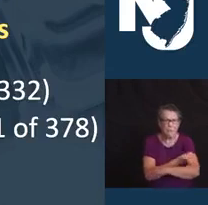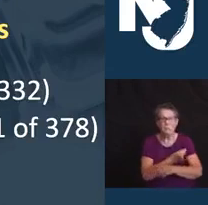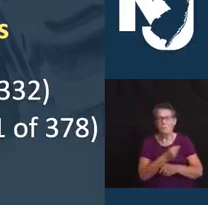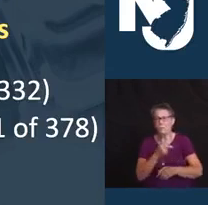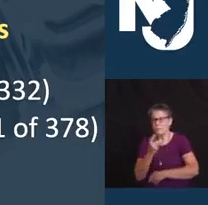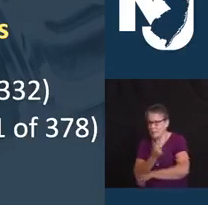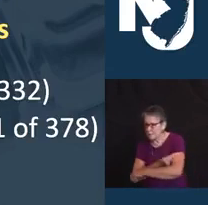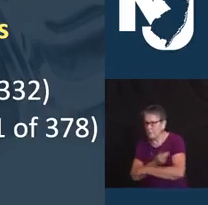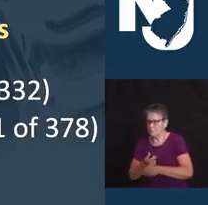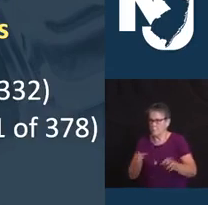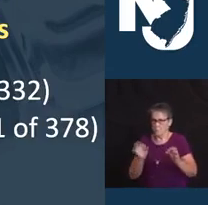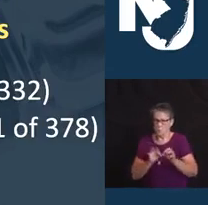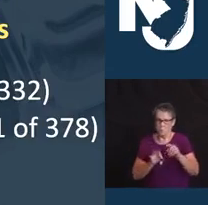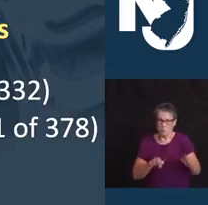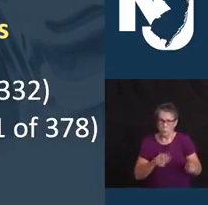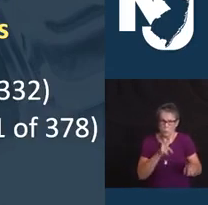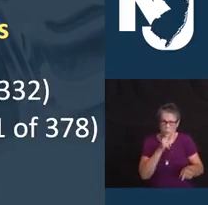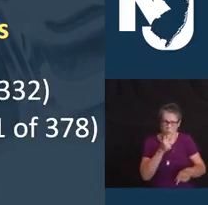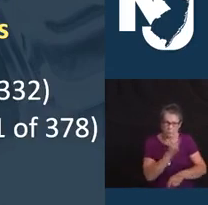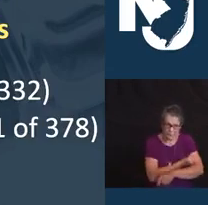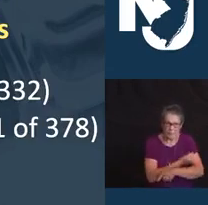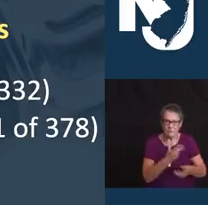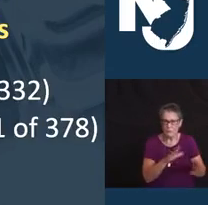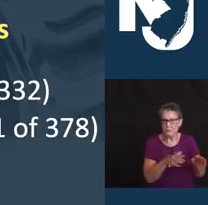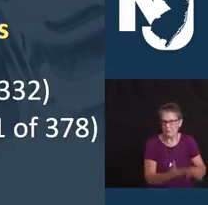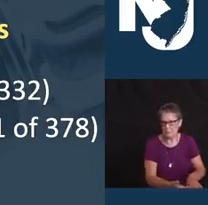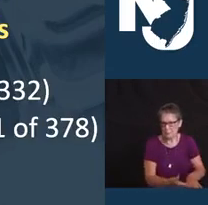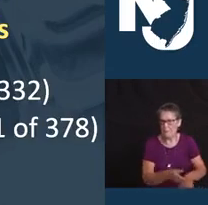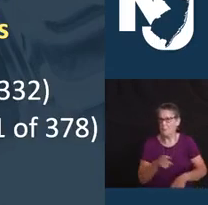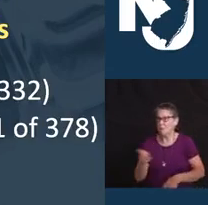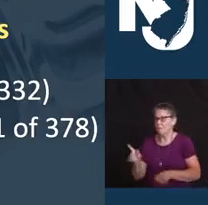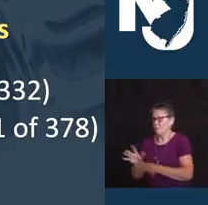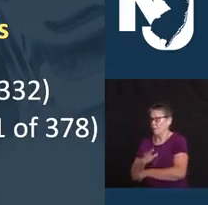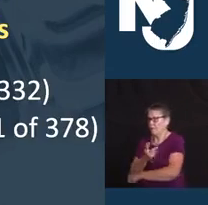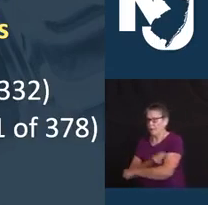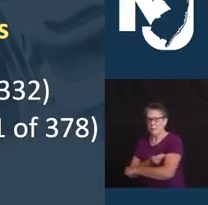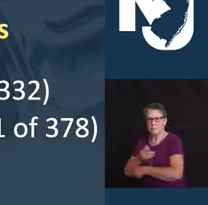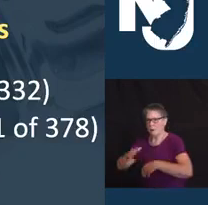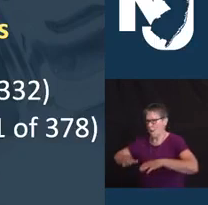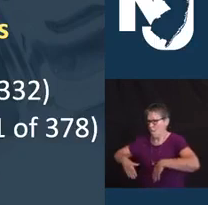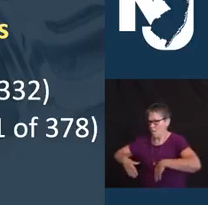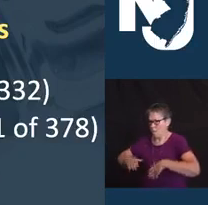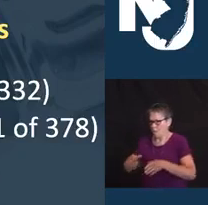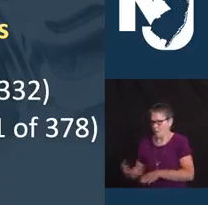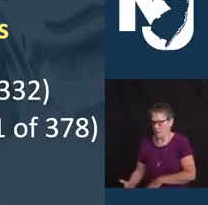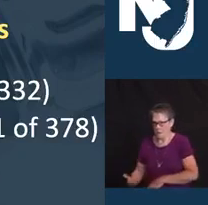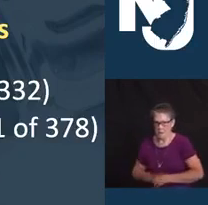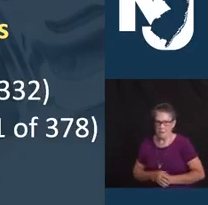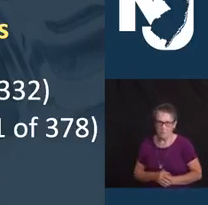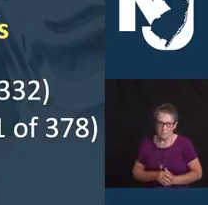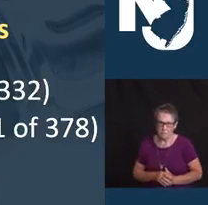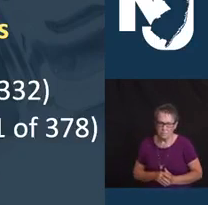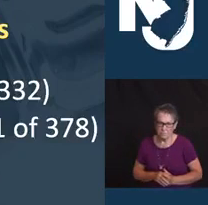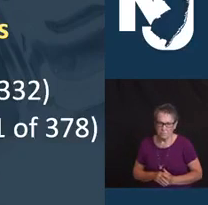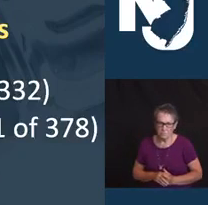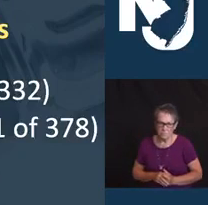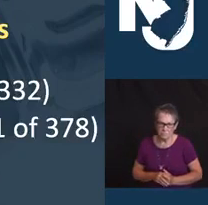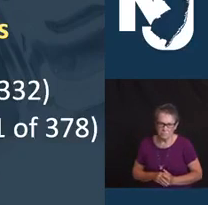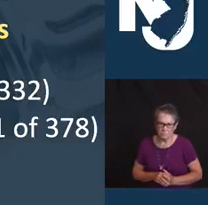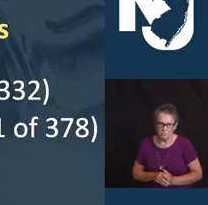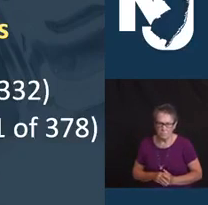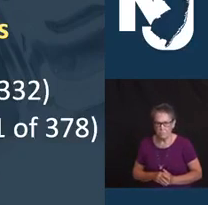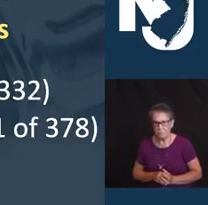this unequivocally. We pray for each and every one of these people, whether they're hospitalized or, God forbid, passing. But we have